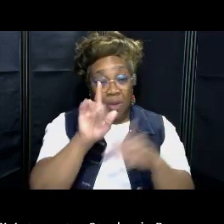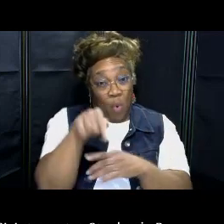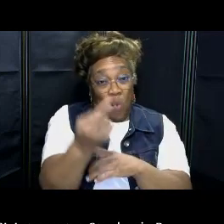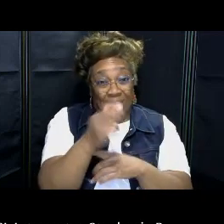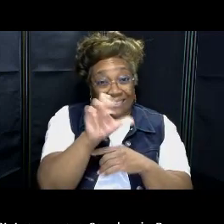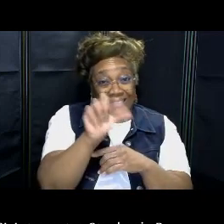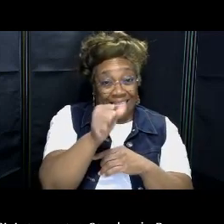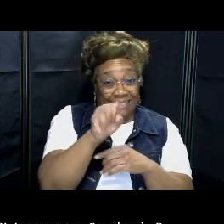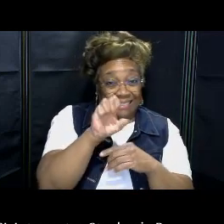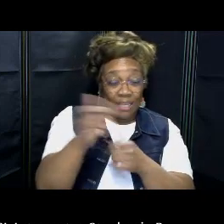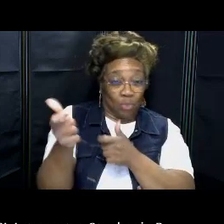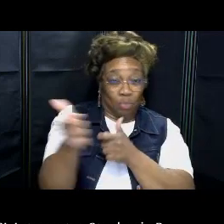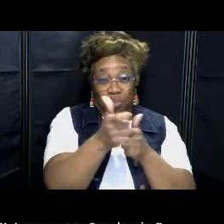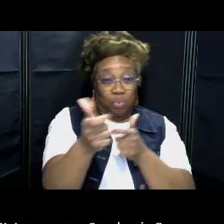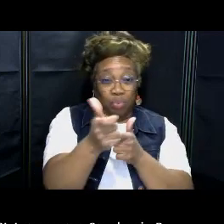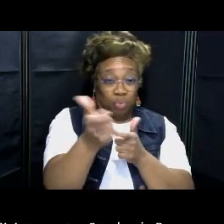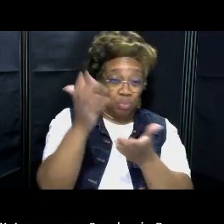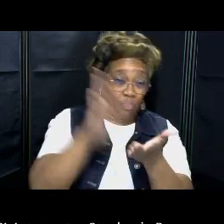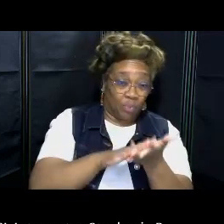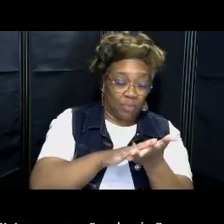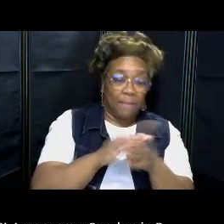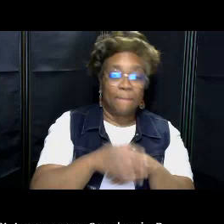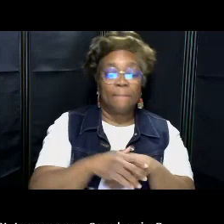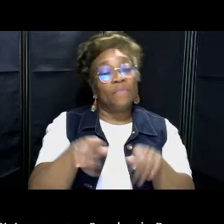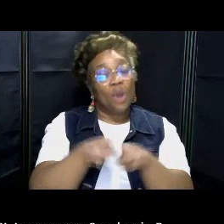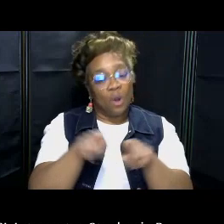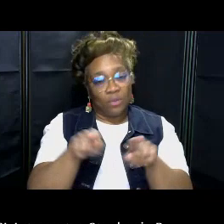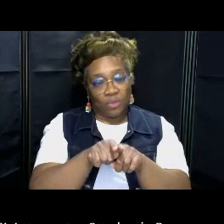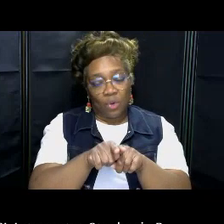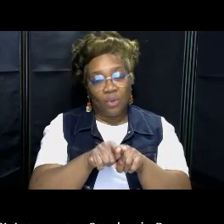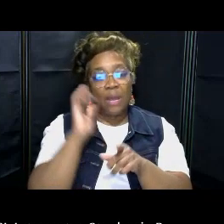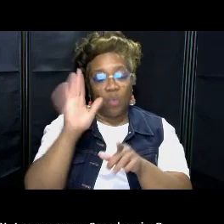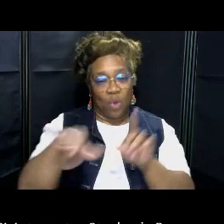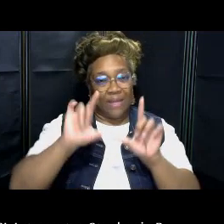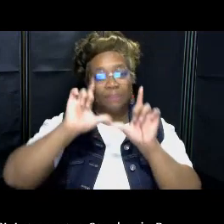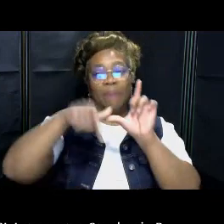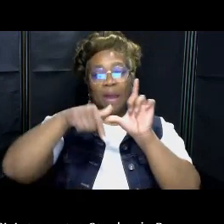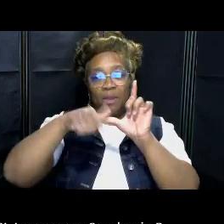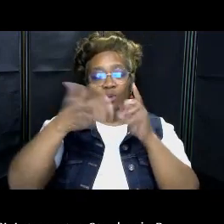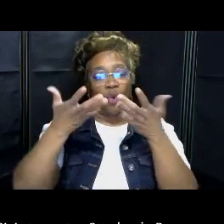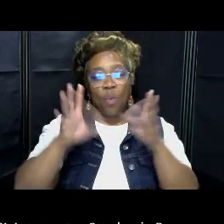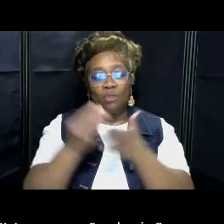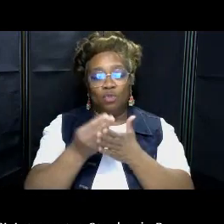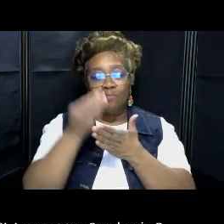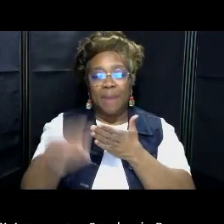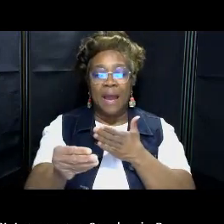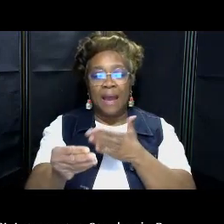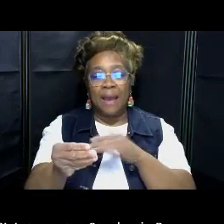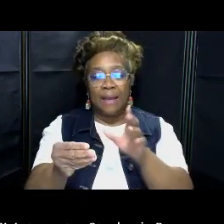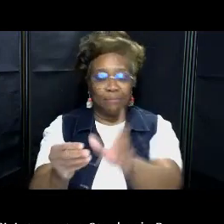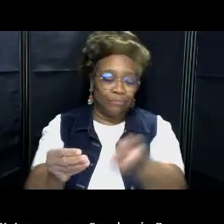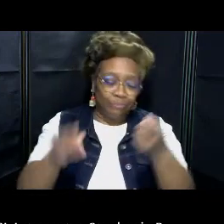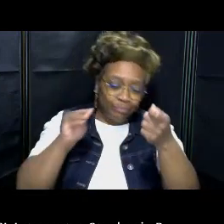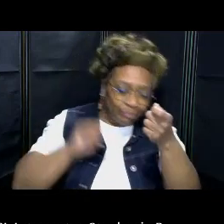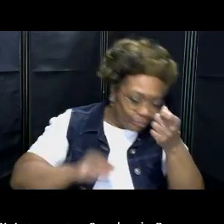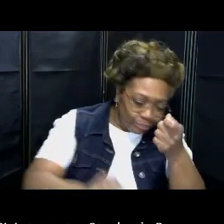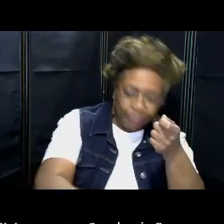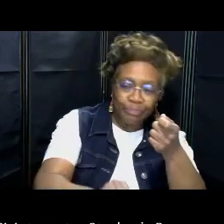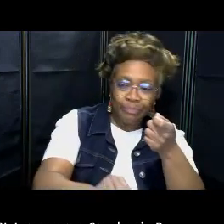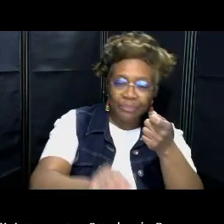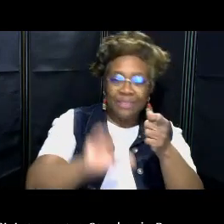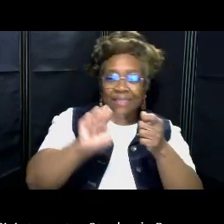Also, they expire. That's something to keep in mind. We don't want to buy it, stick it under the counter, and 10 years later we pull it out and all we hear